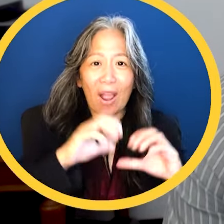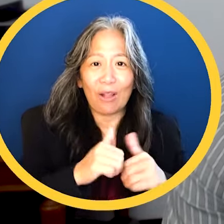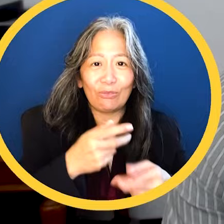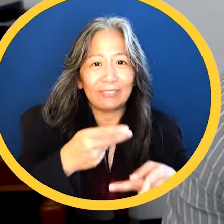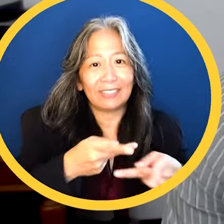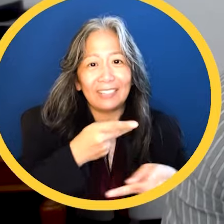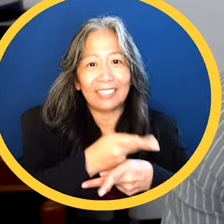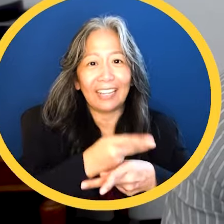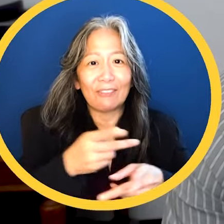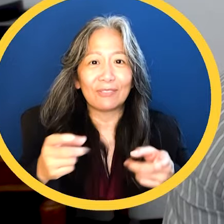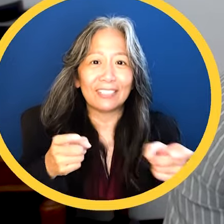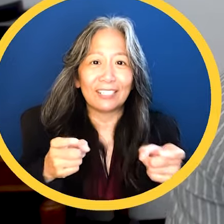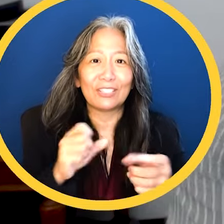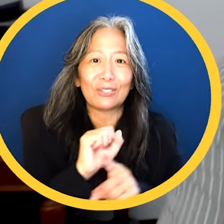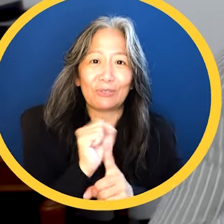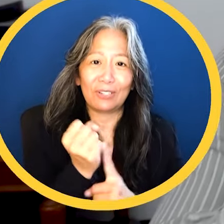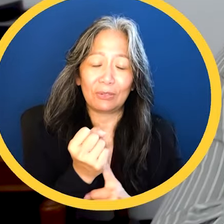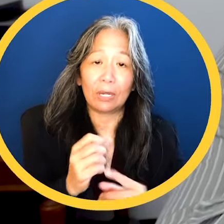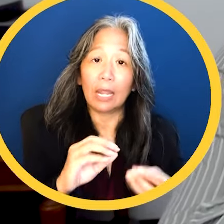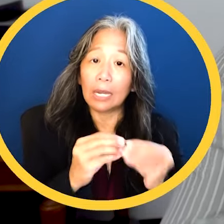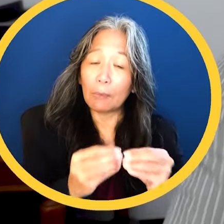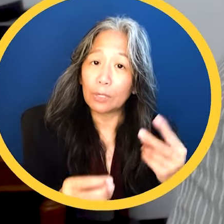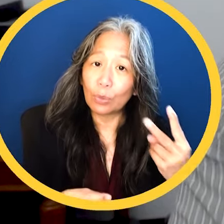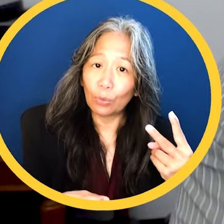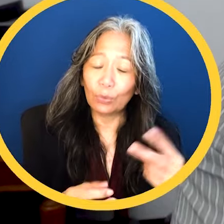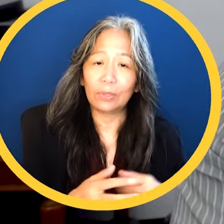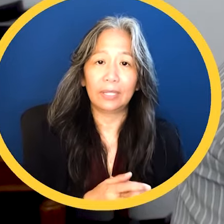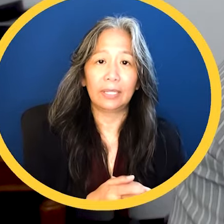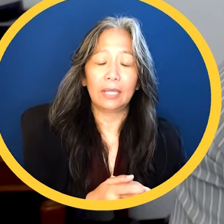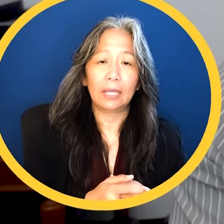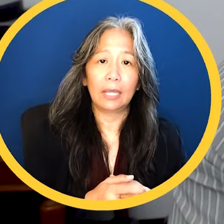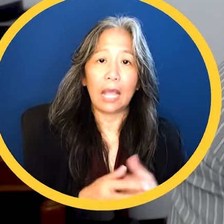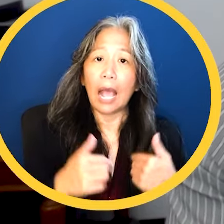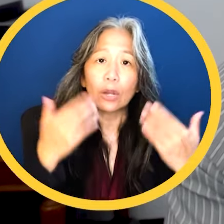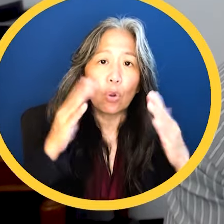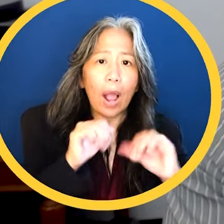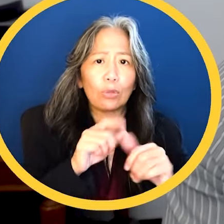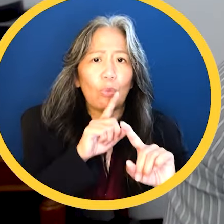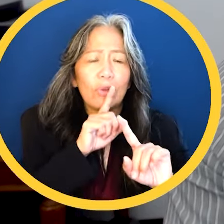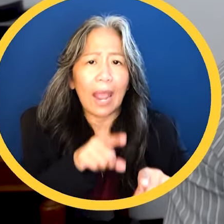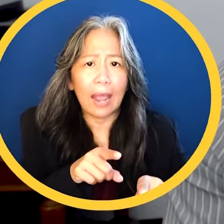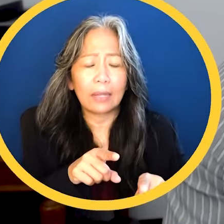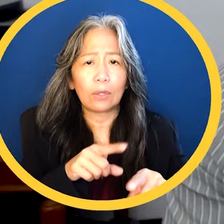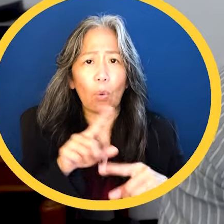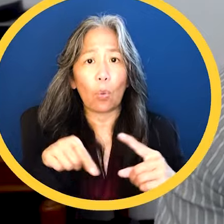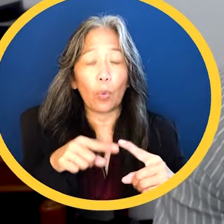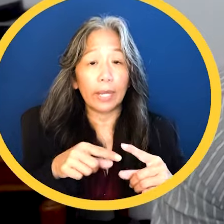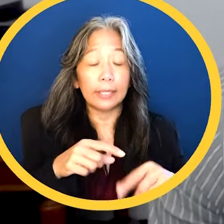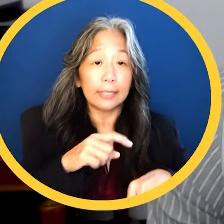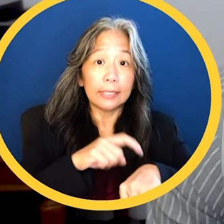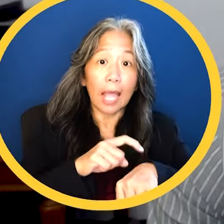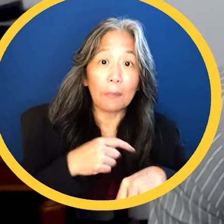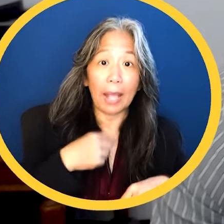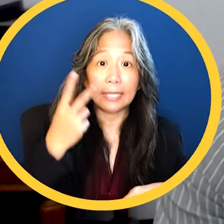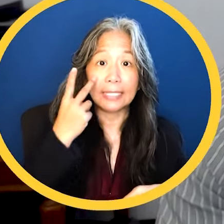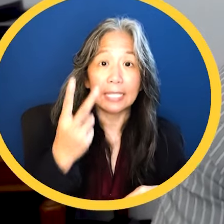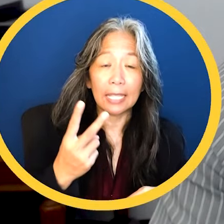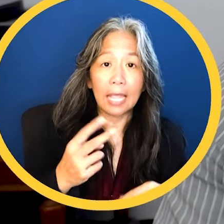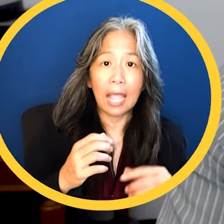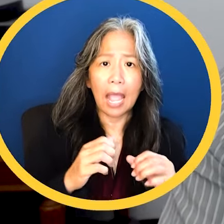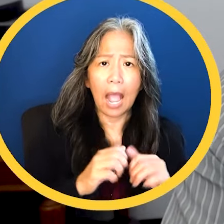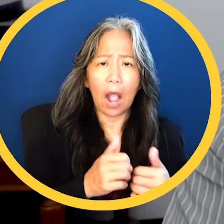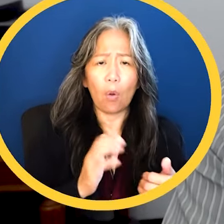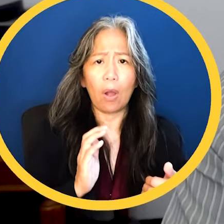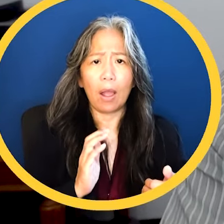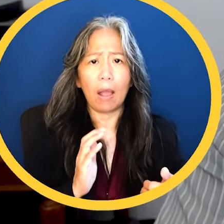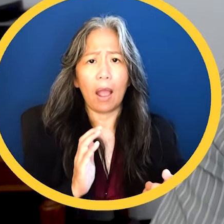situation. Number two, I didn't know how to react when there were times where I see how some of my other